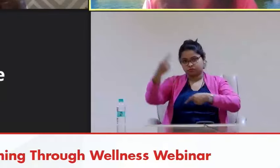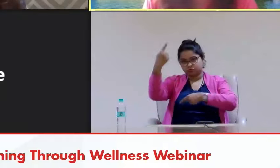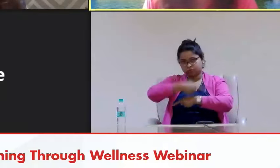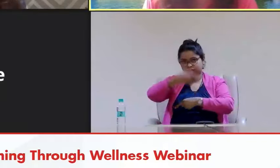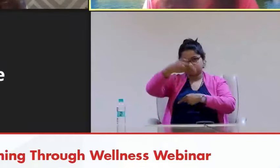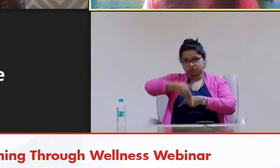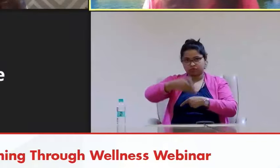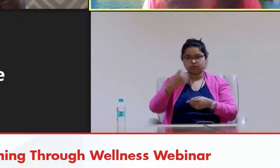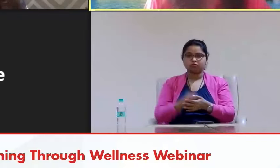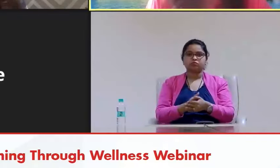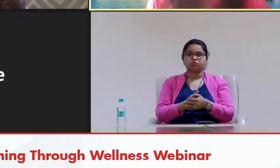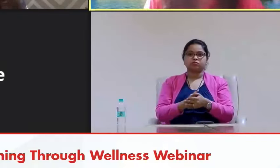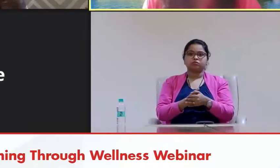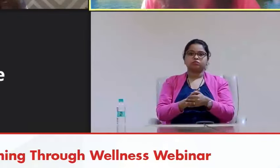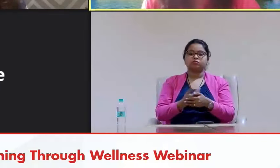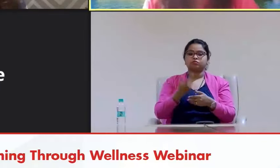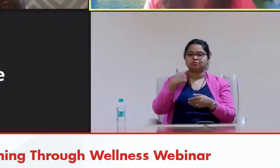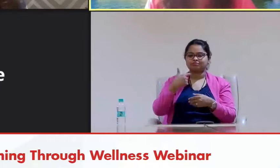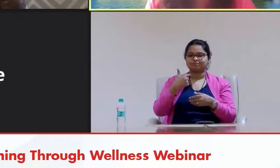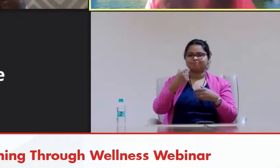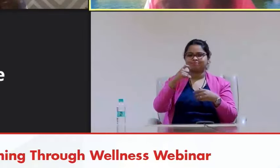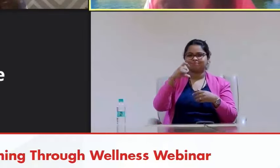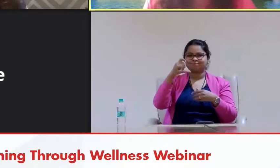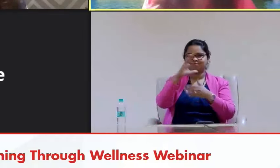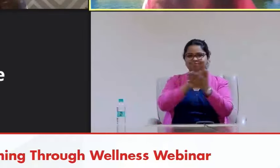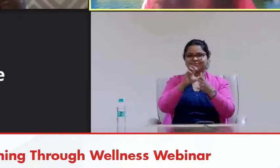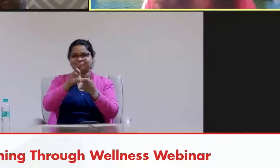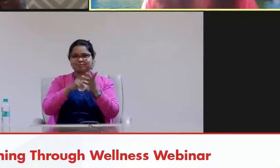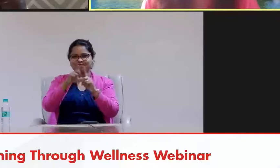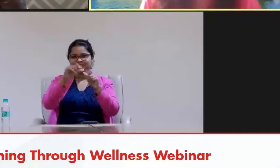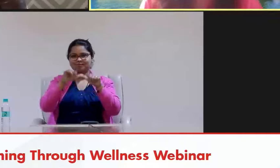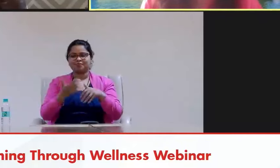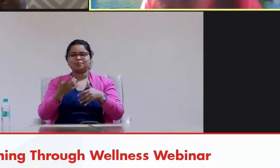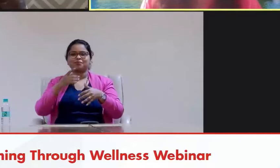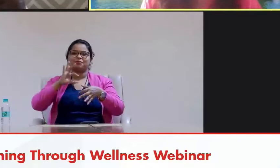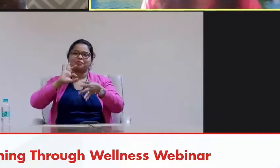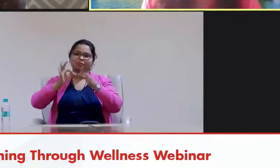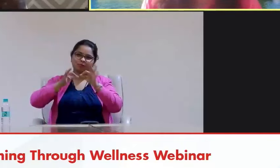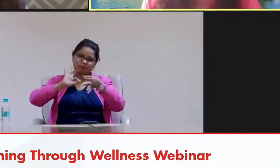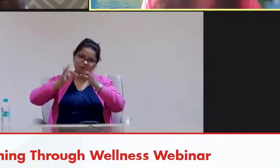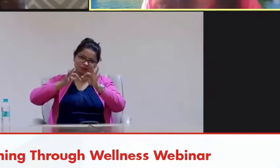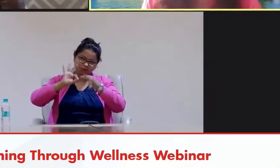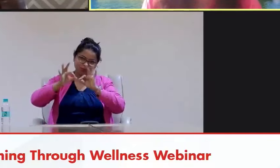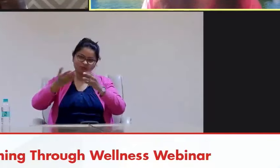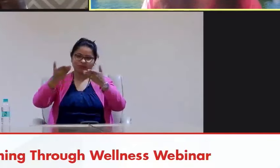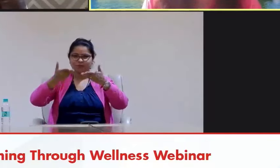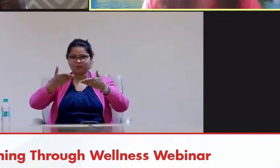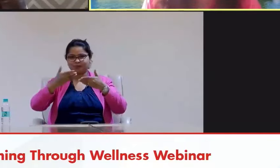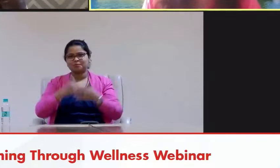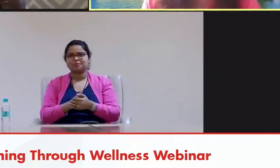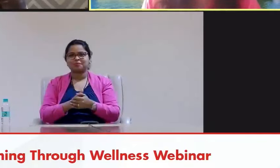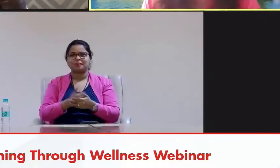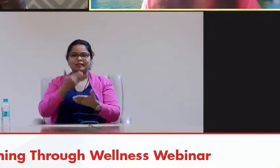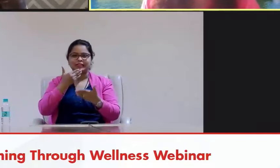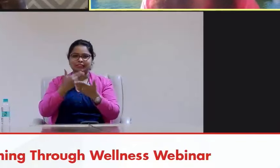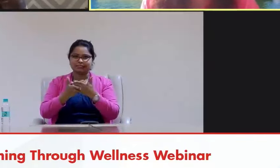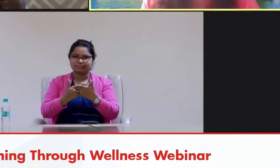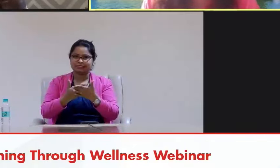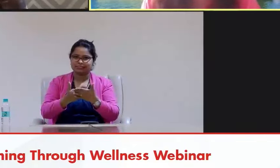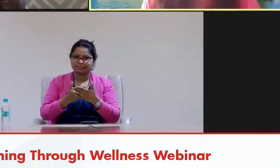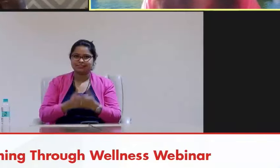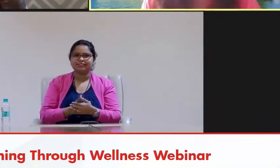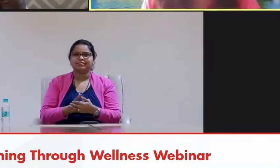and also to Chanda, who has been tirelessly interpreting our conversation. Thank you so much to both